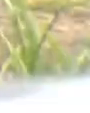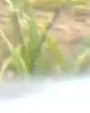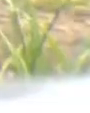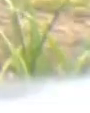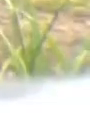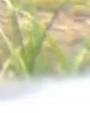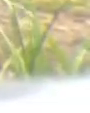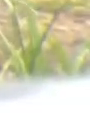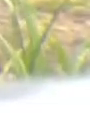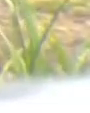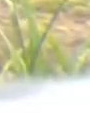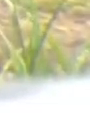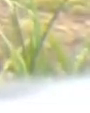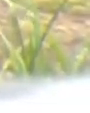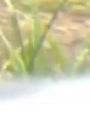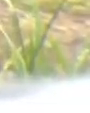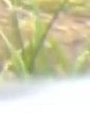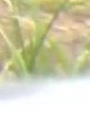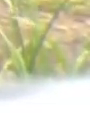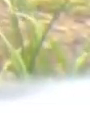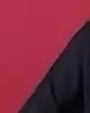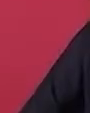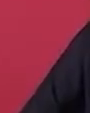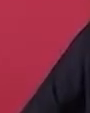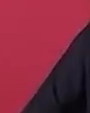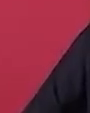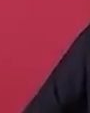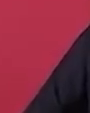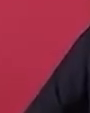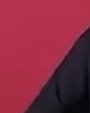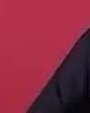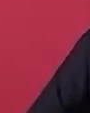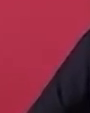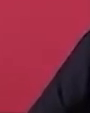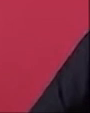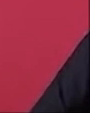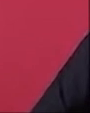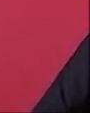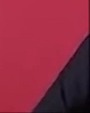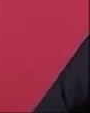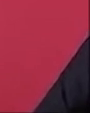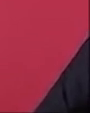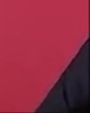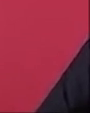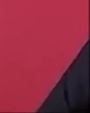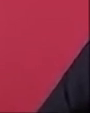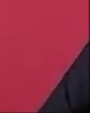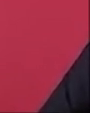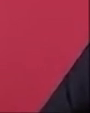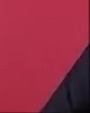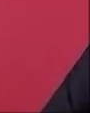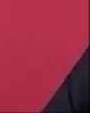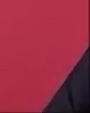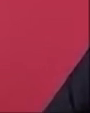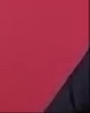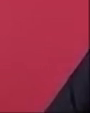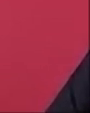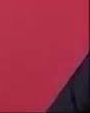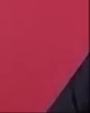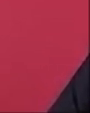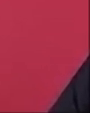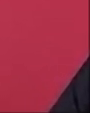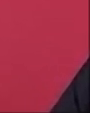suspects accused of abandoning the trailer. Mexican officials releasing surveillance video showing the